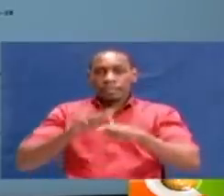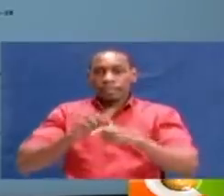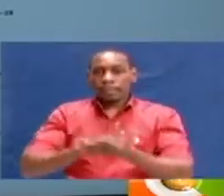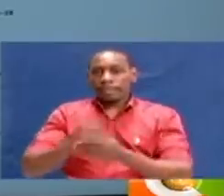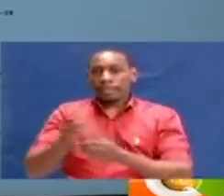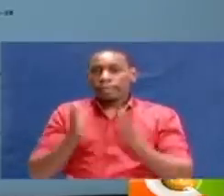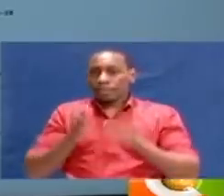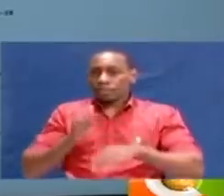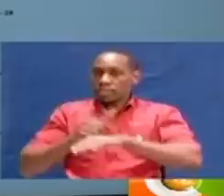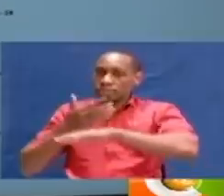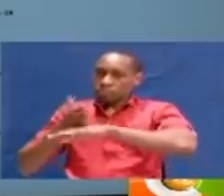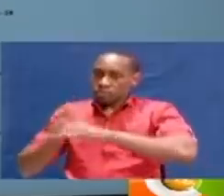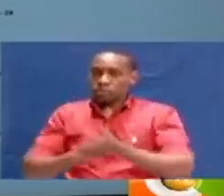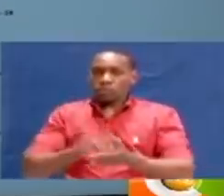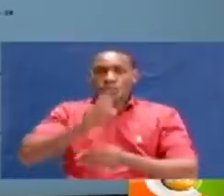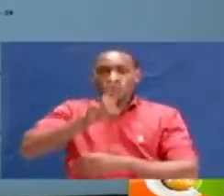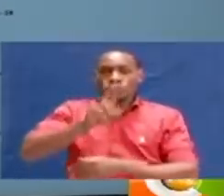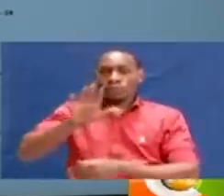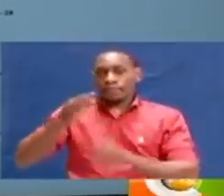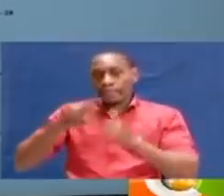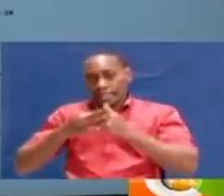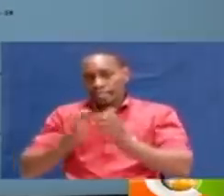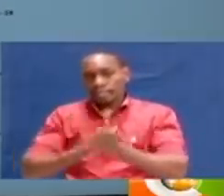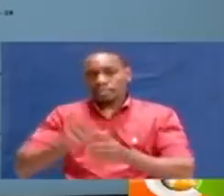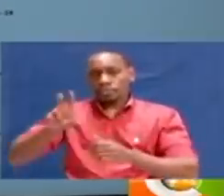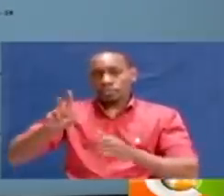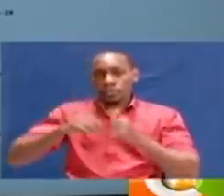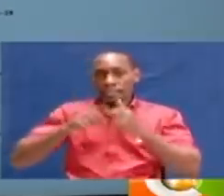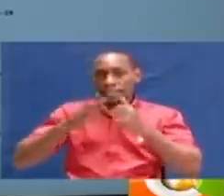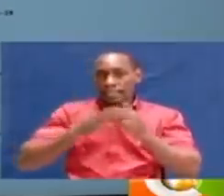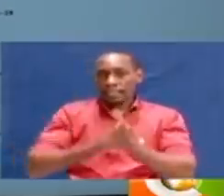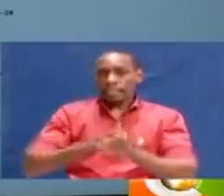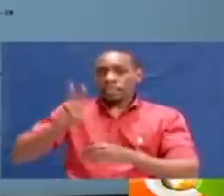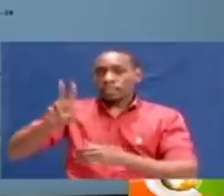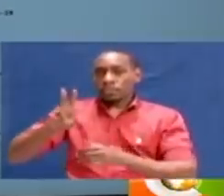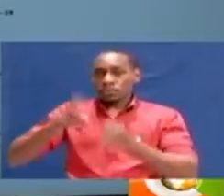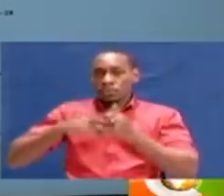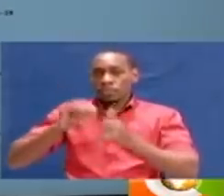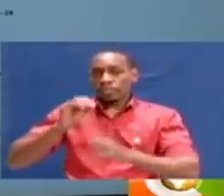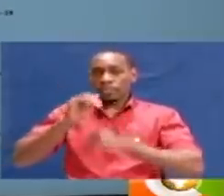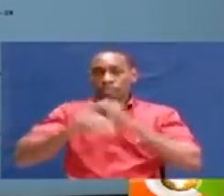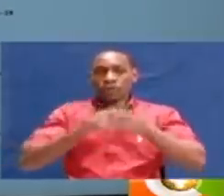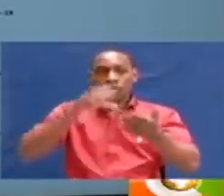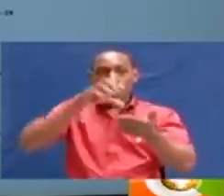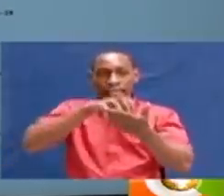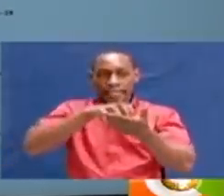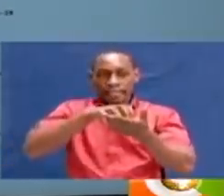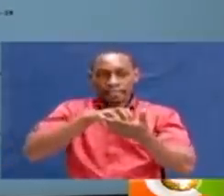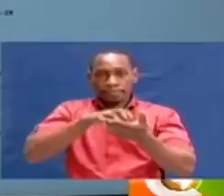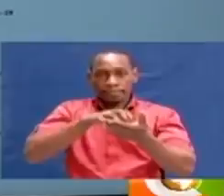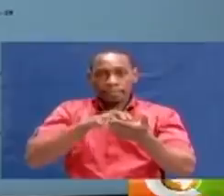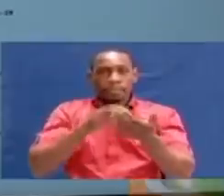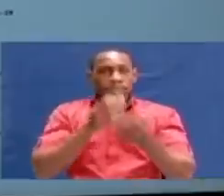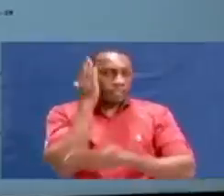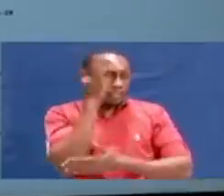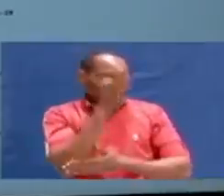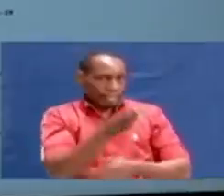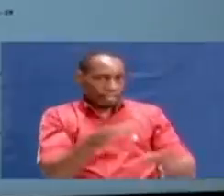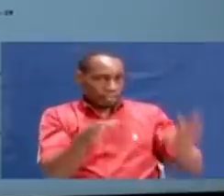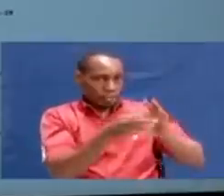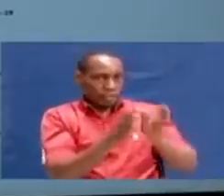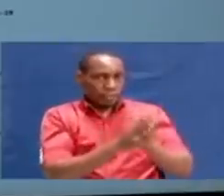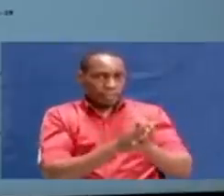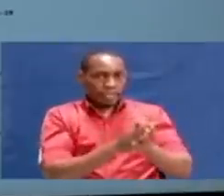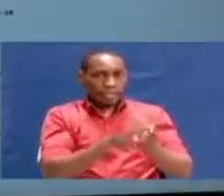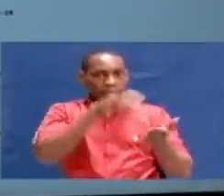longer, 258, 269, 270. All these cases are a direct transmission